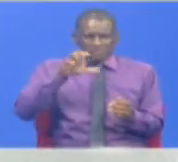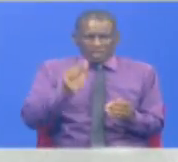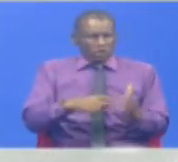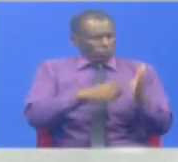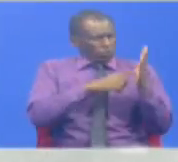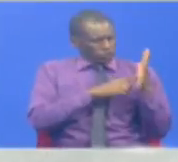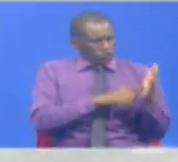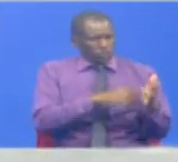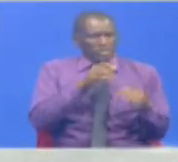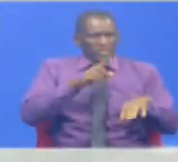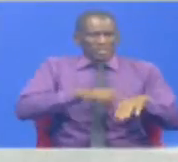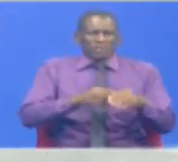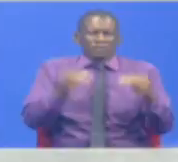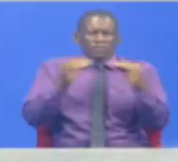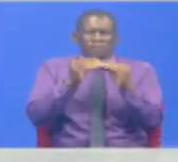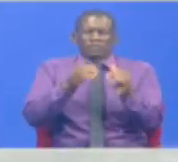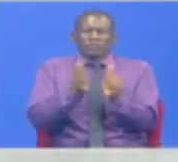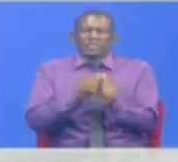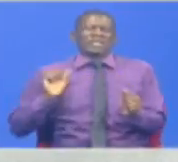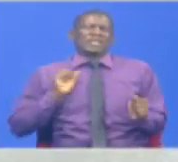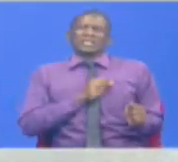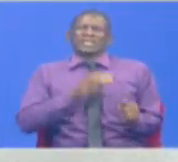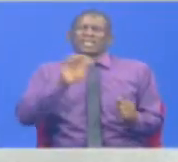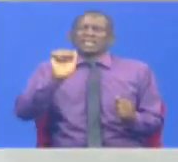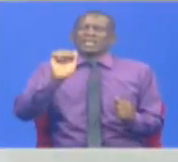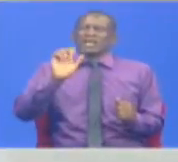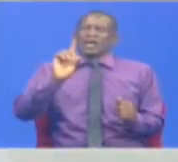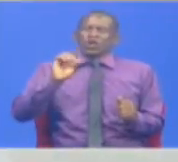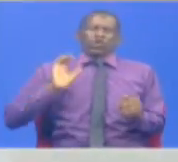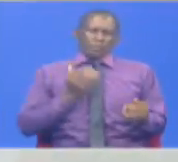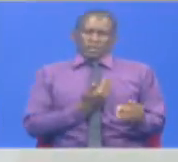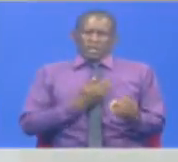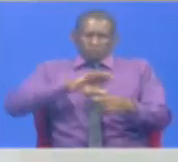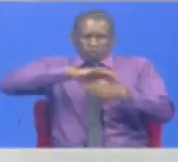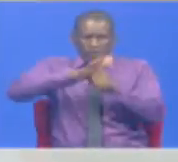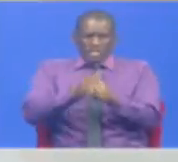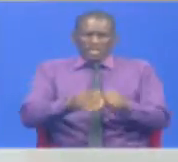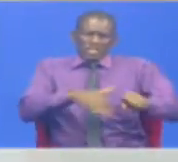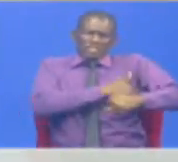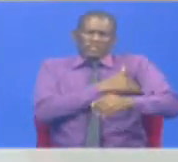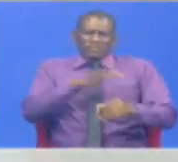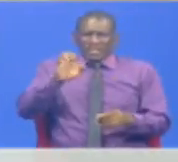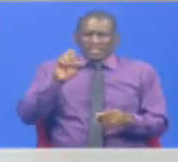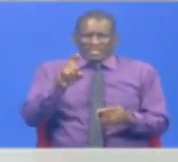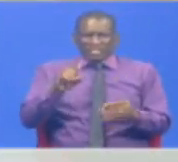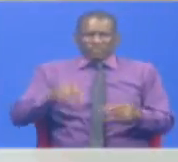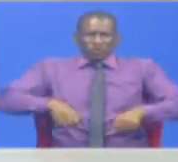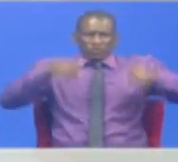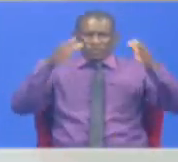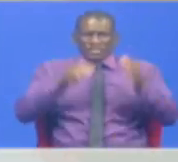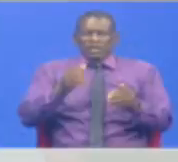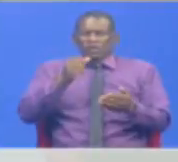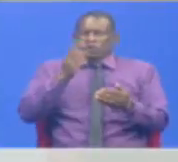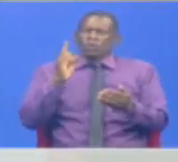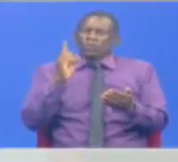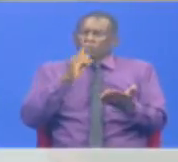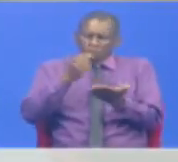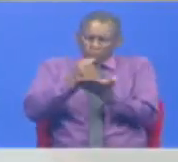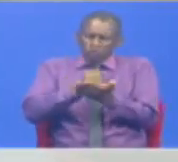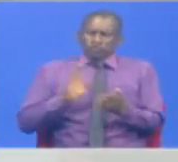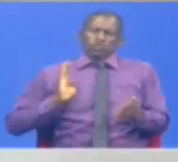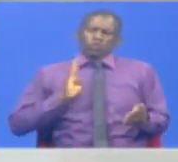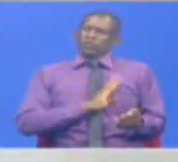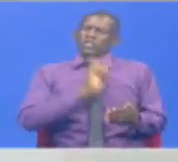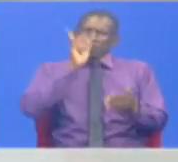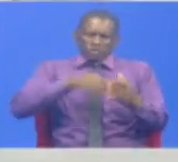meeting with the Senate Ad Hoc Committee on COVID-19. Chief Executive Officer Poisons Board Fred Suoi told senators that the body could